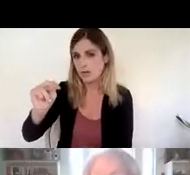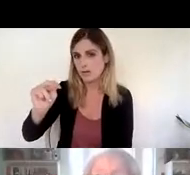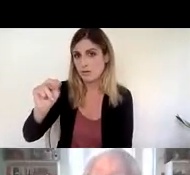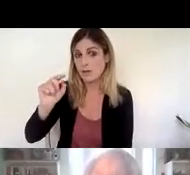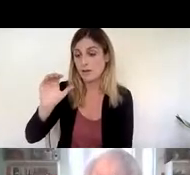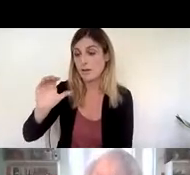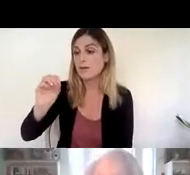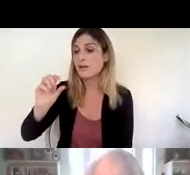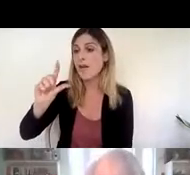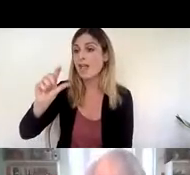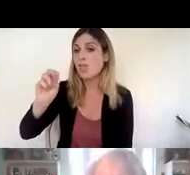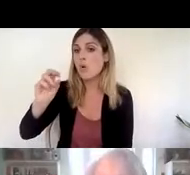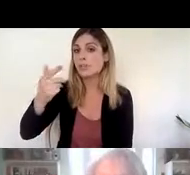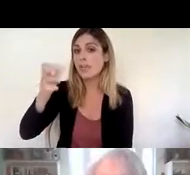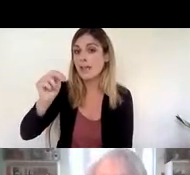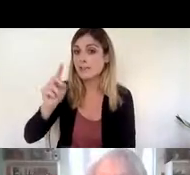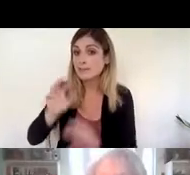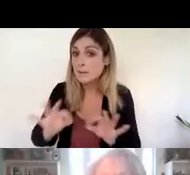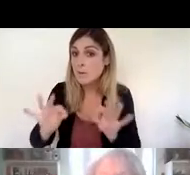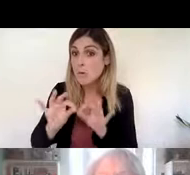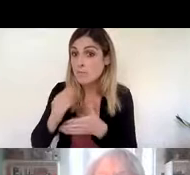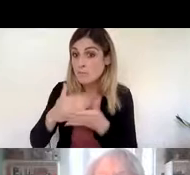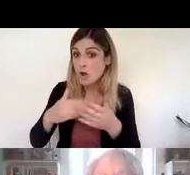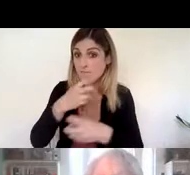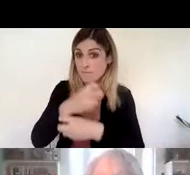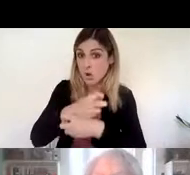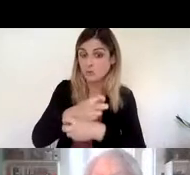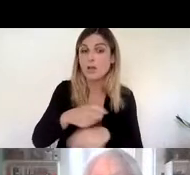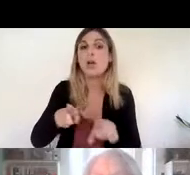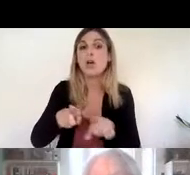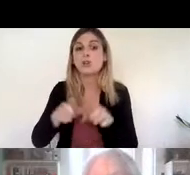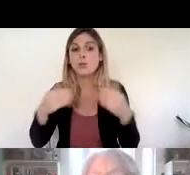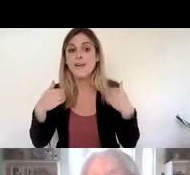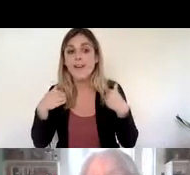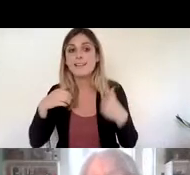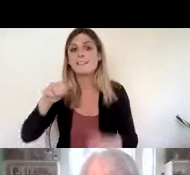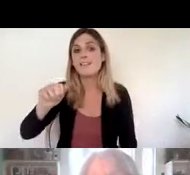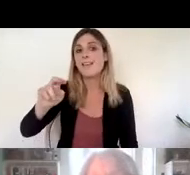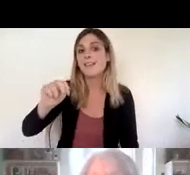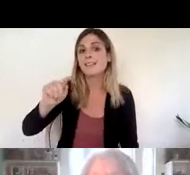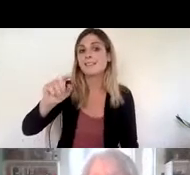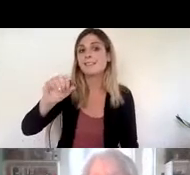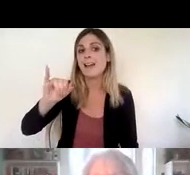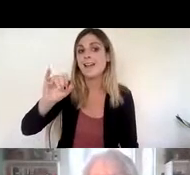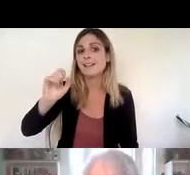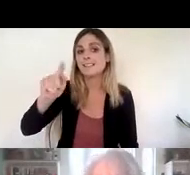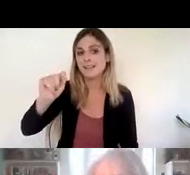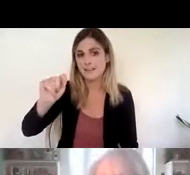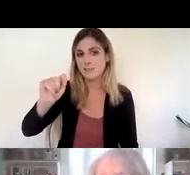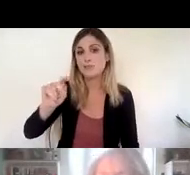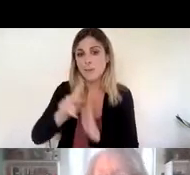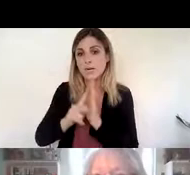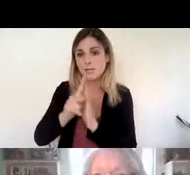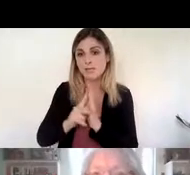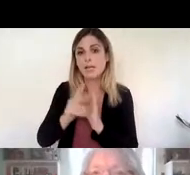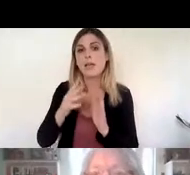bones. It also has antioxidant properties, and oxidative stress can take a toll on bone health and cause bone loss. So